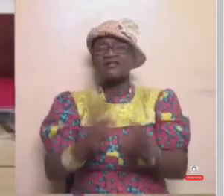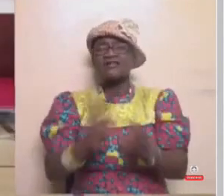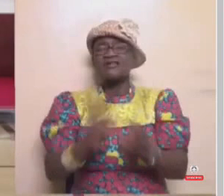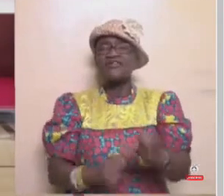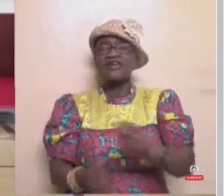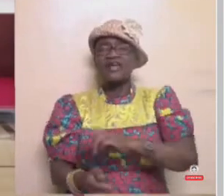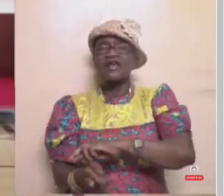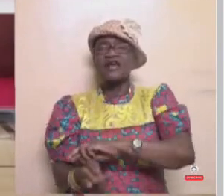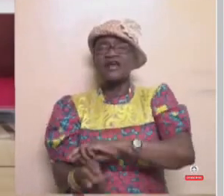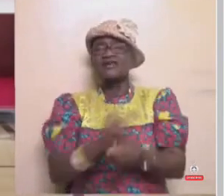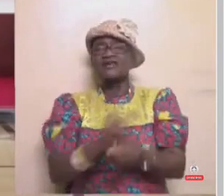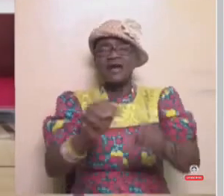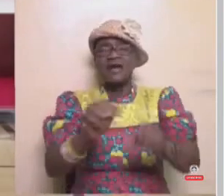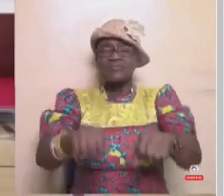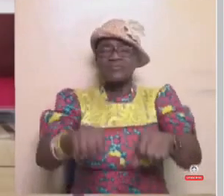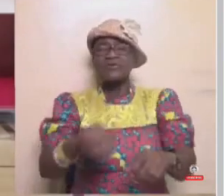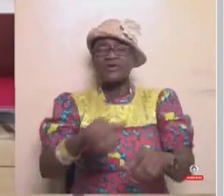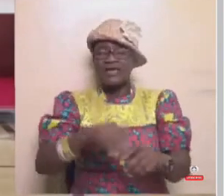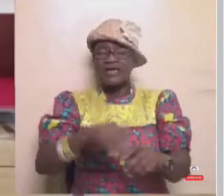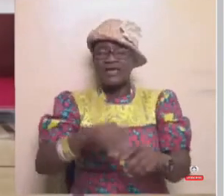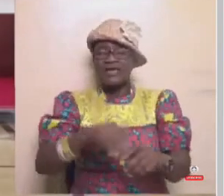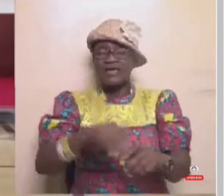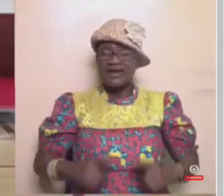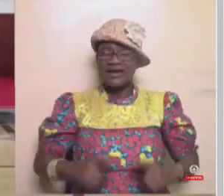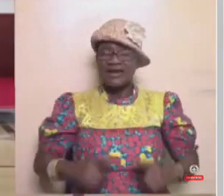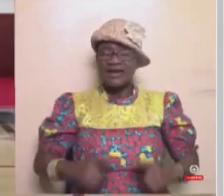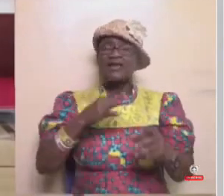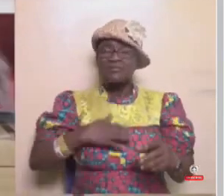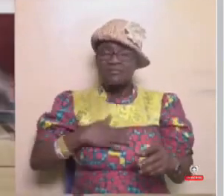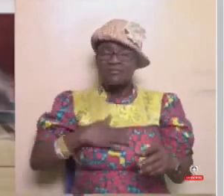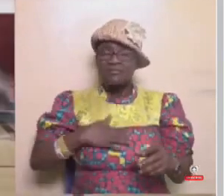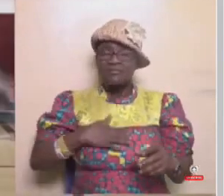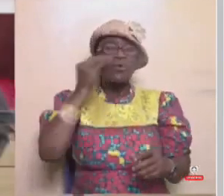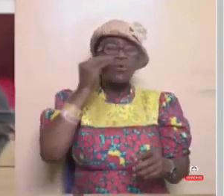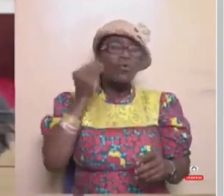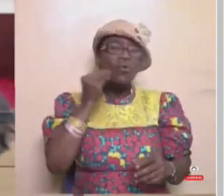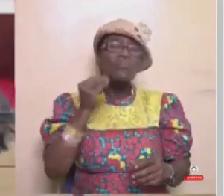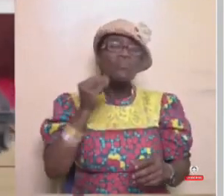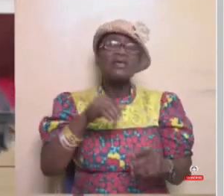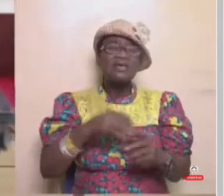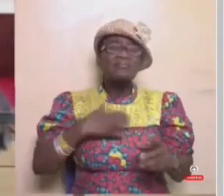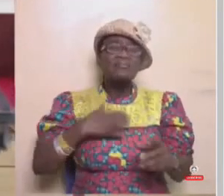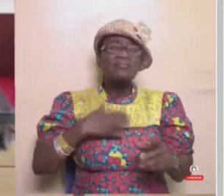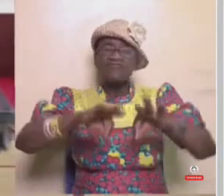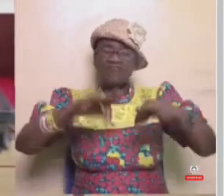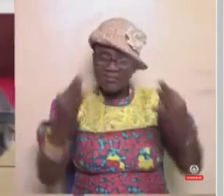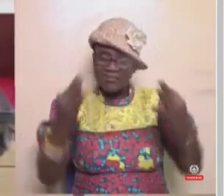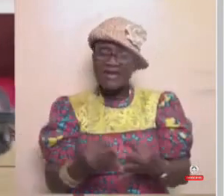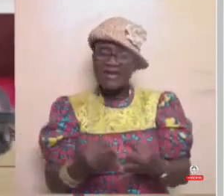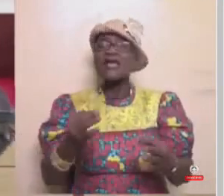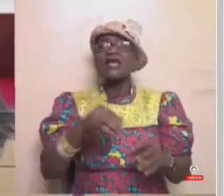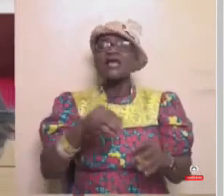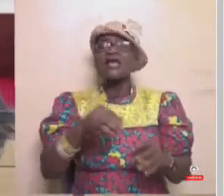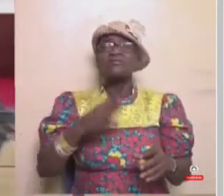my health, in my marriage, in my ministry, in my destiny. Every irreversible, Father, reverse